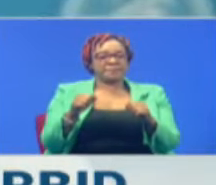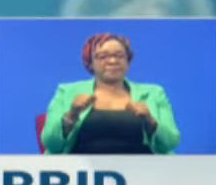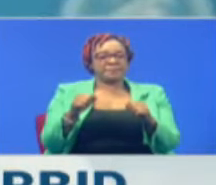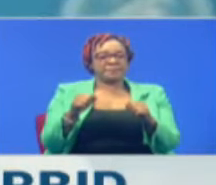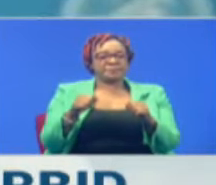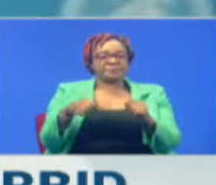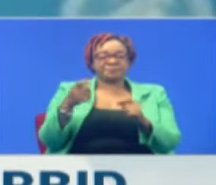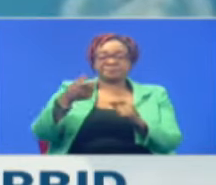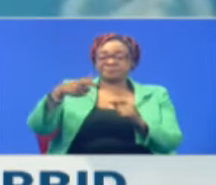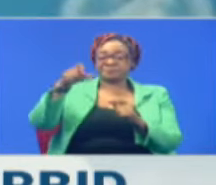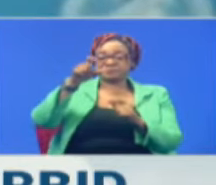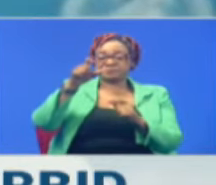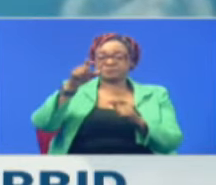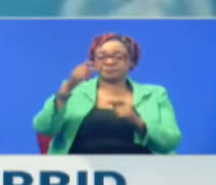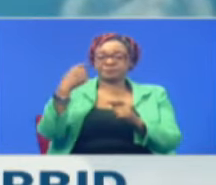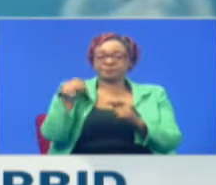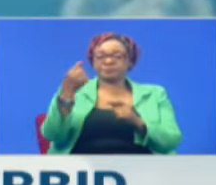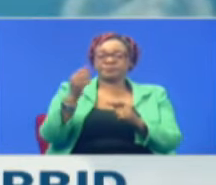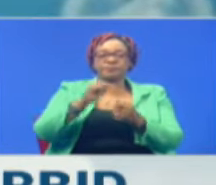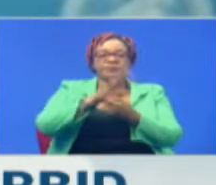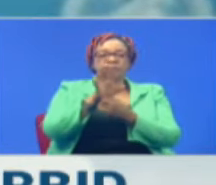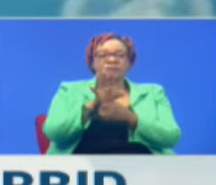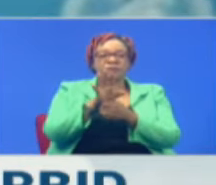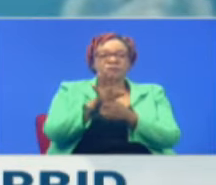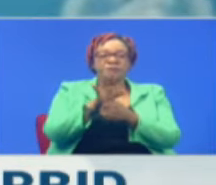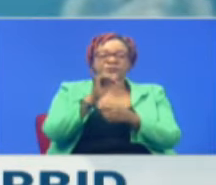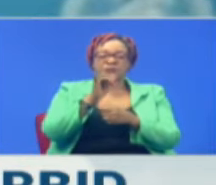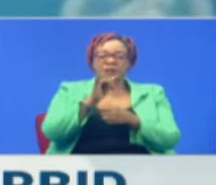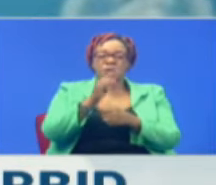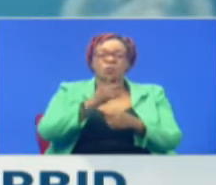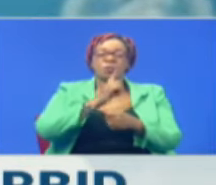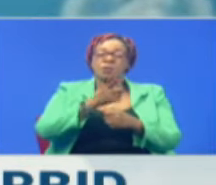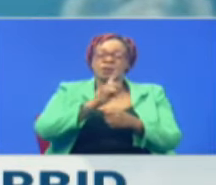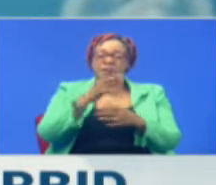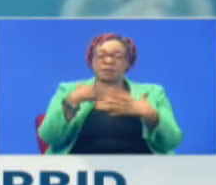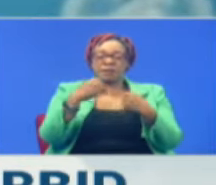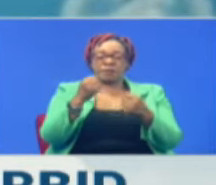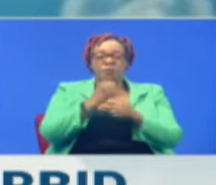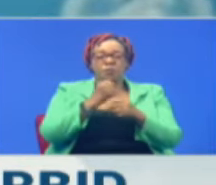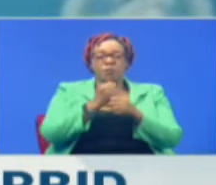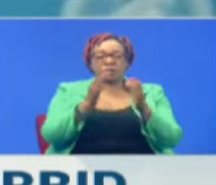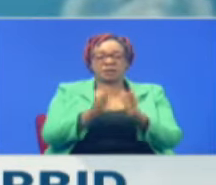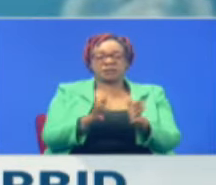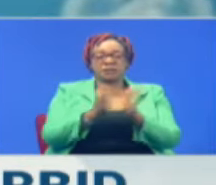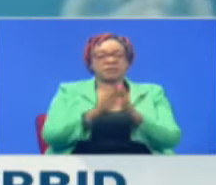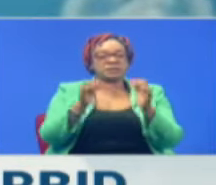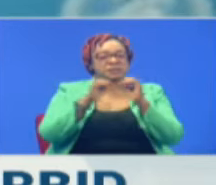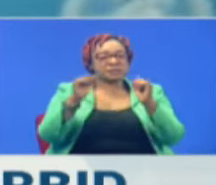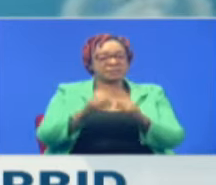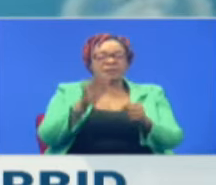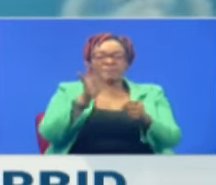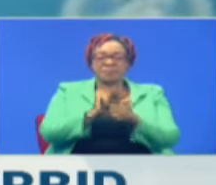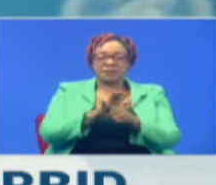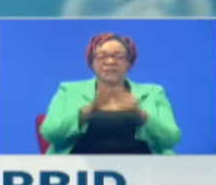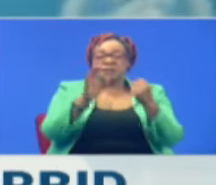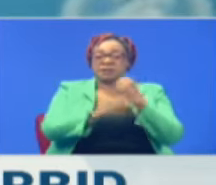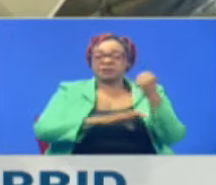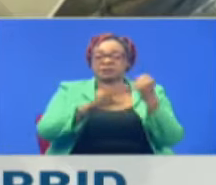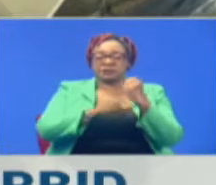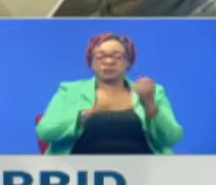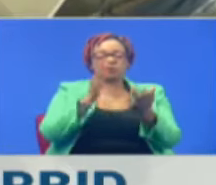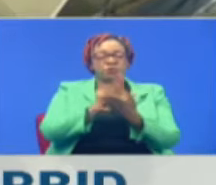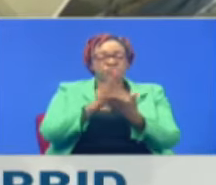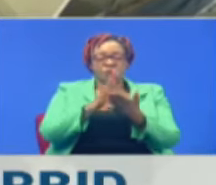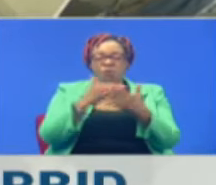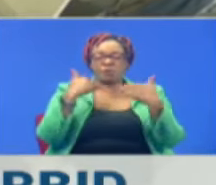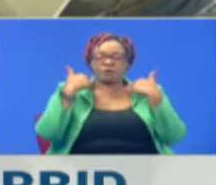from COVID-19 are a tragic warning that health workers and health systems in many countries are dangerously overstretched.